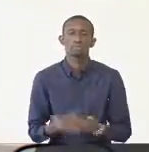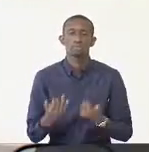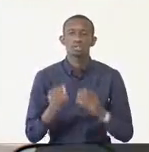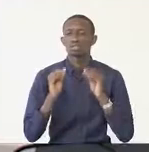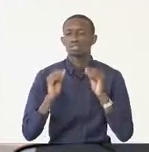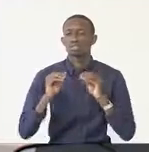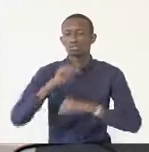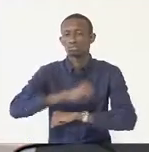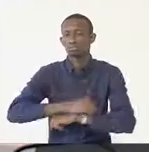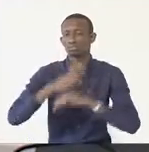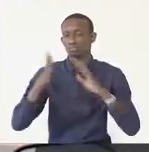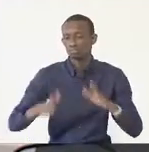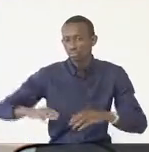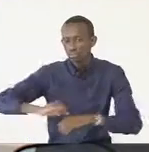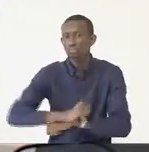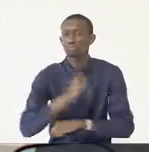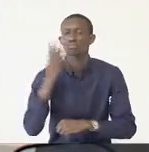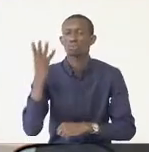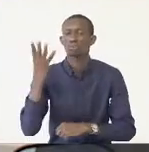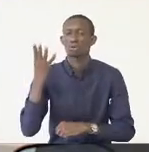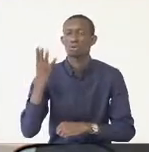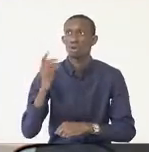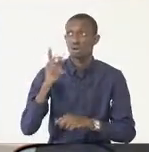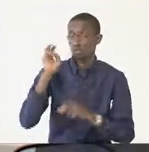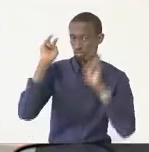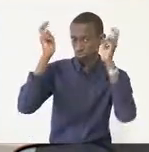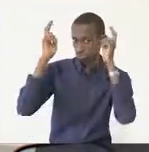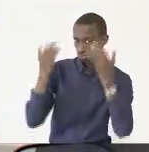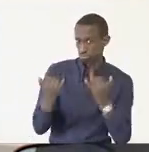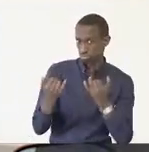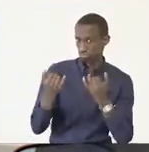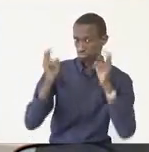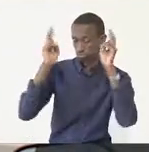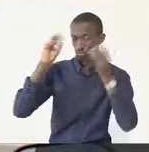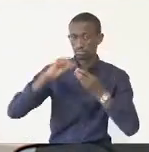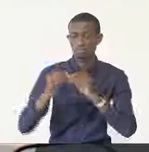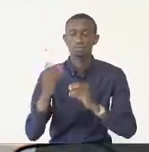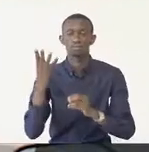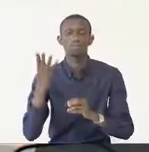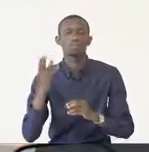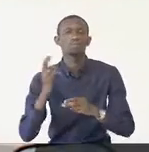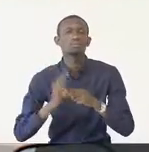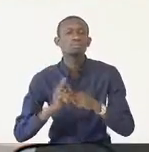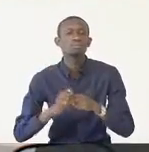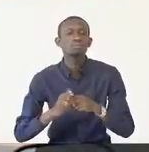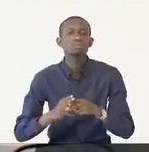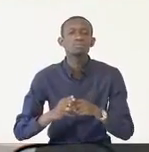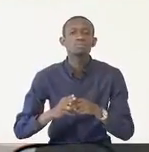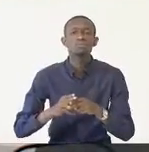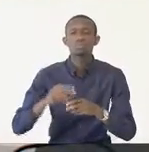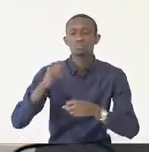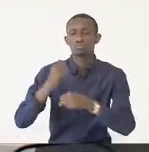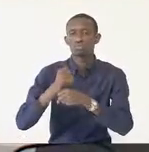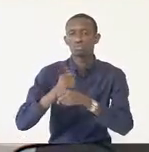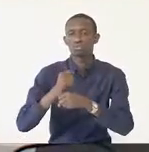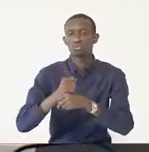four. And we are still on unit number four, work, energy, and power. But now today,